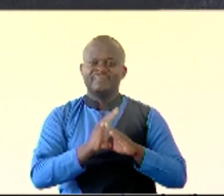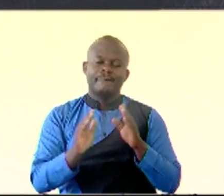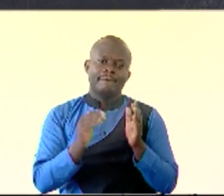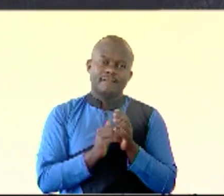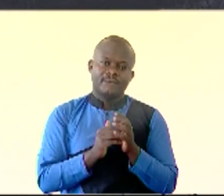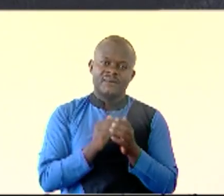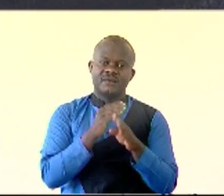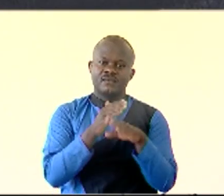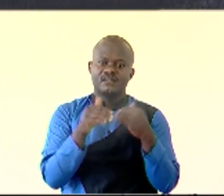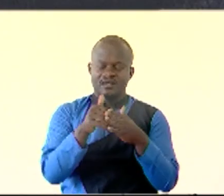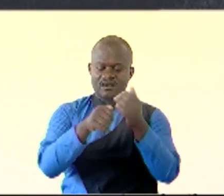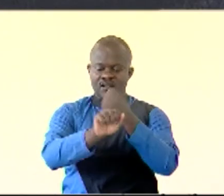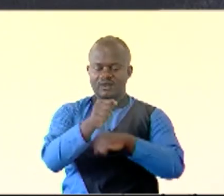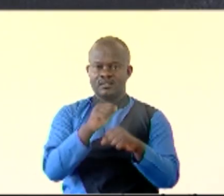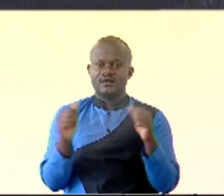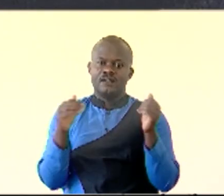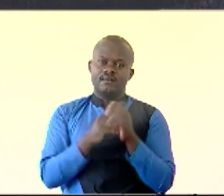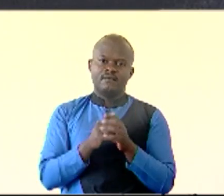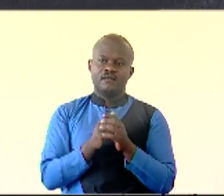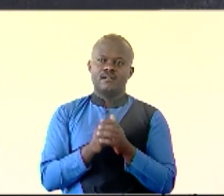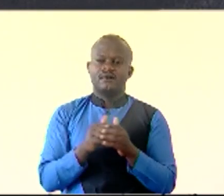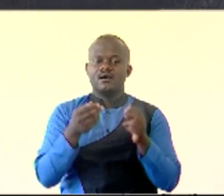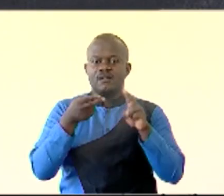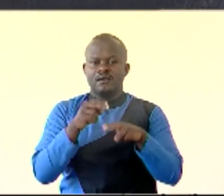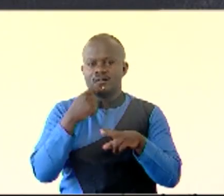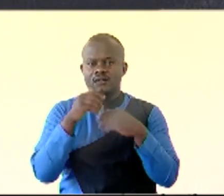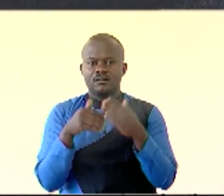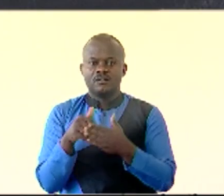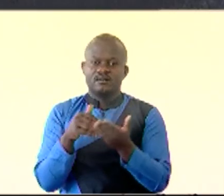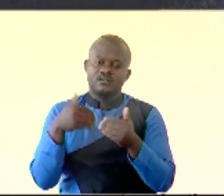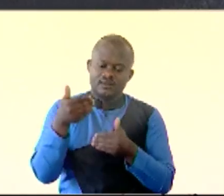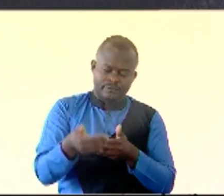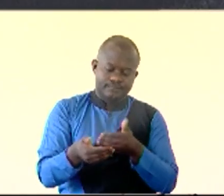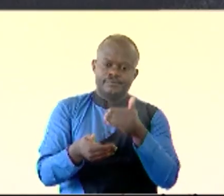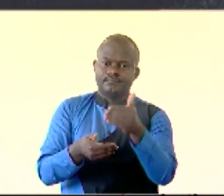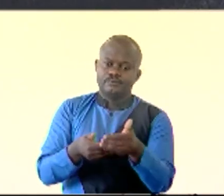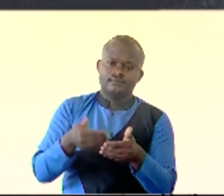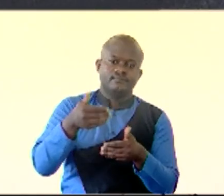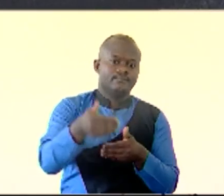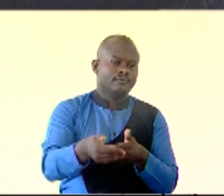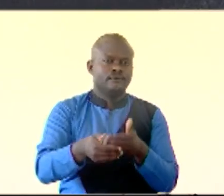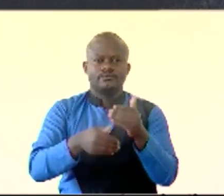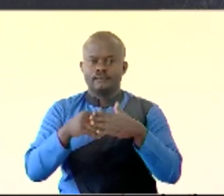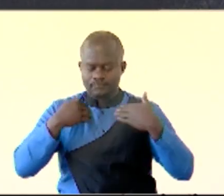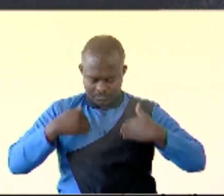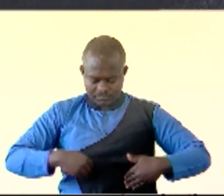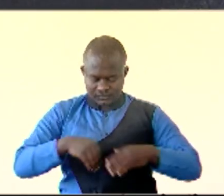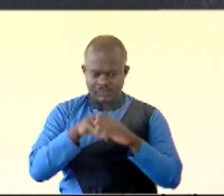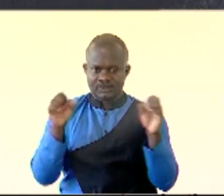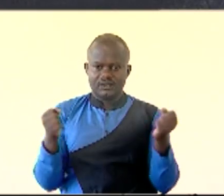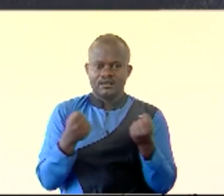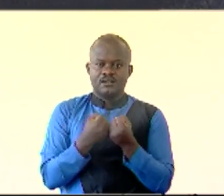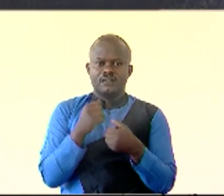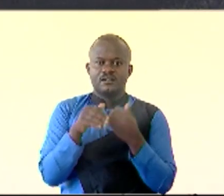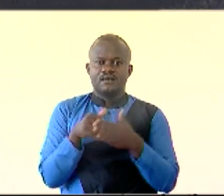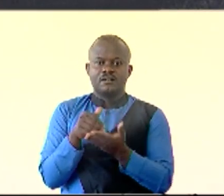To become active, and this happens through a sequence of steps called what we call immune system. That one will bring what we call immune